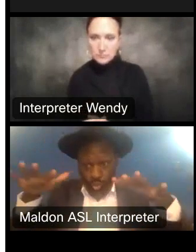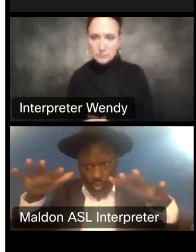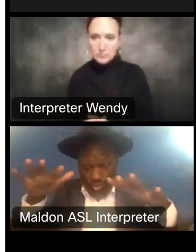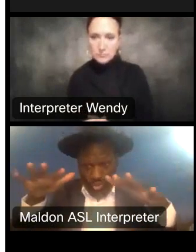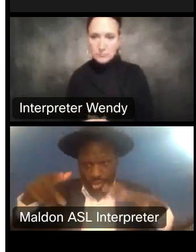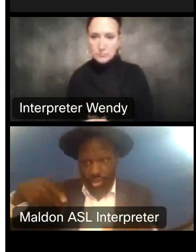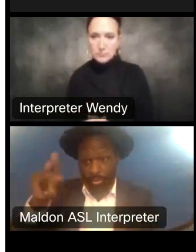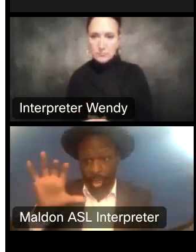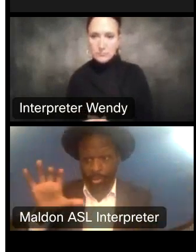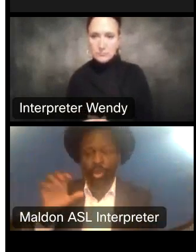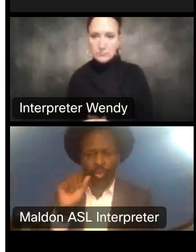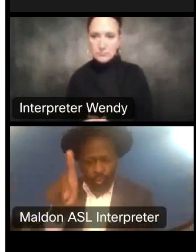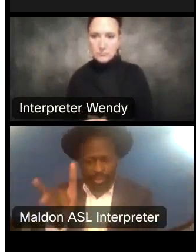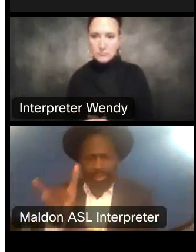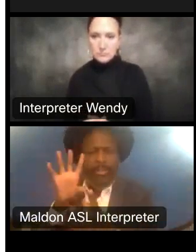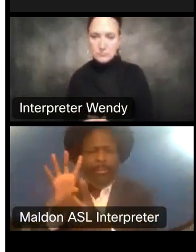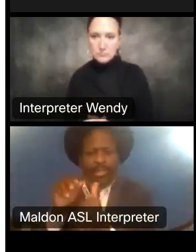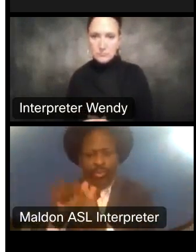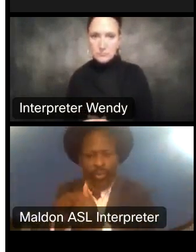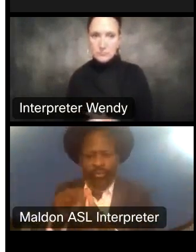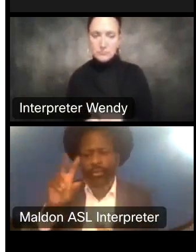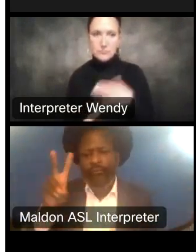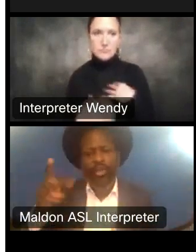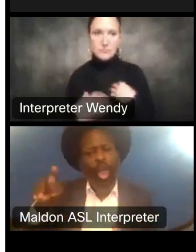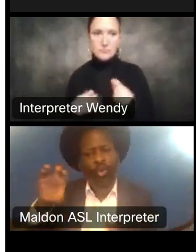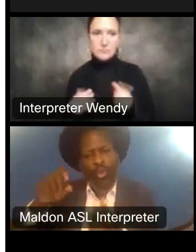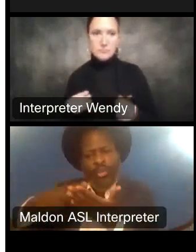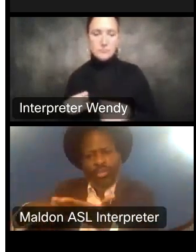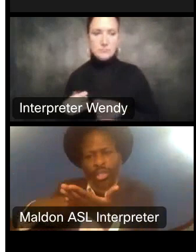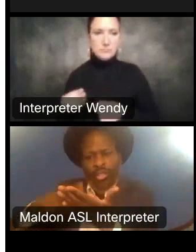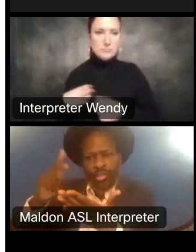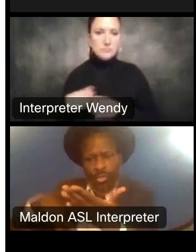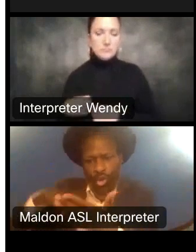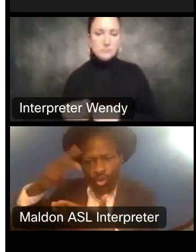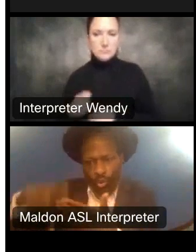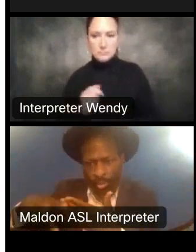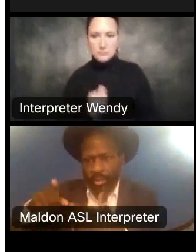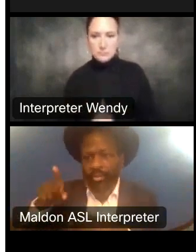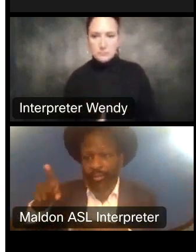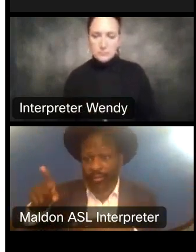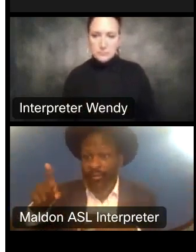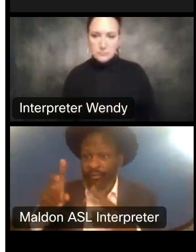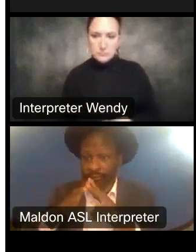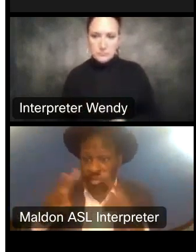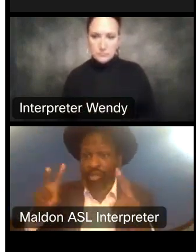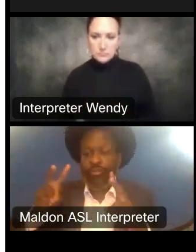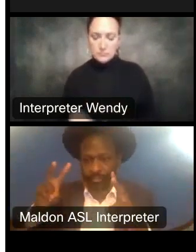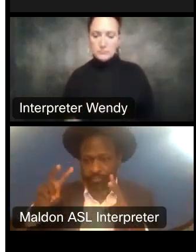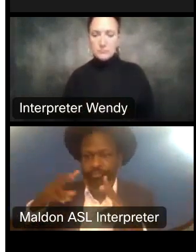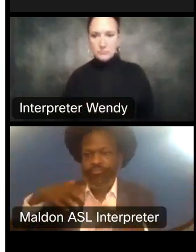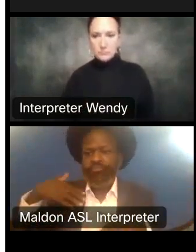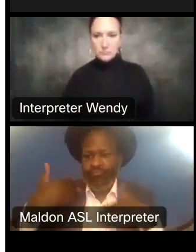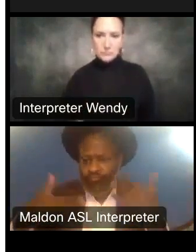with VRE to discuss what their progress is, they're actually very proactive in publishing their progress